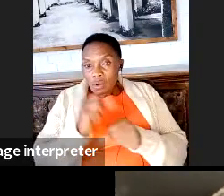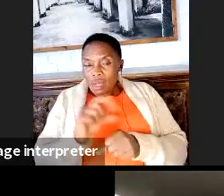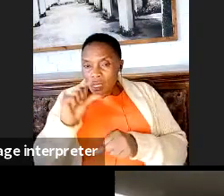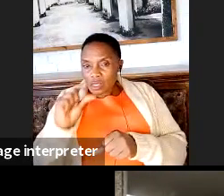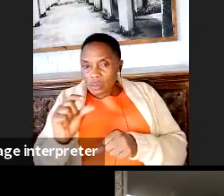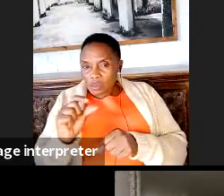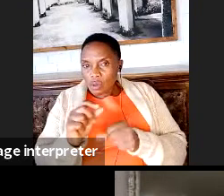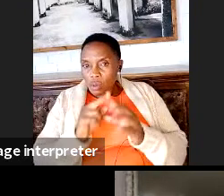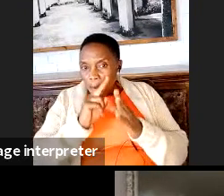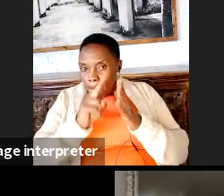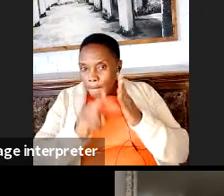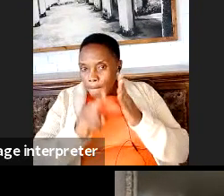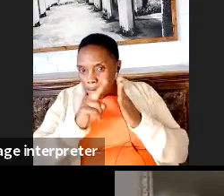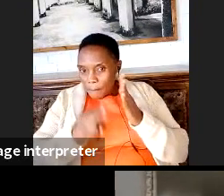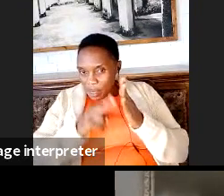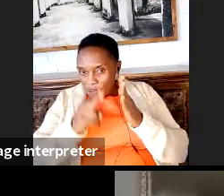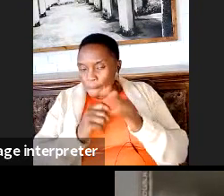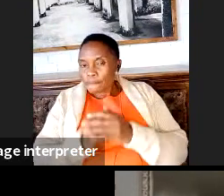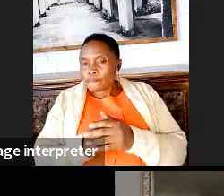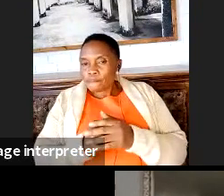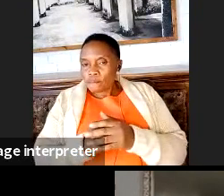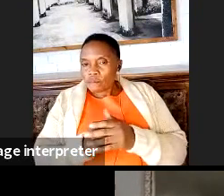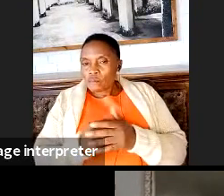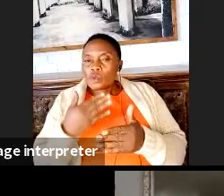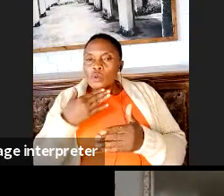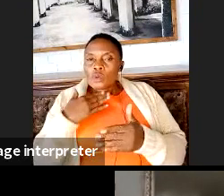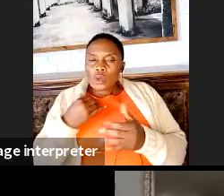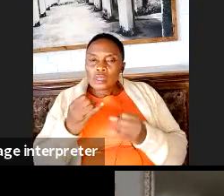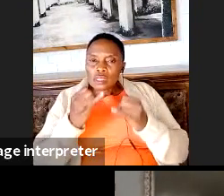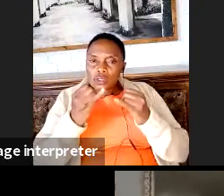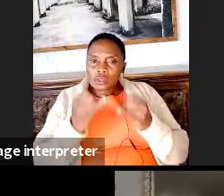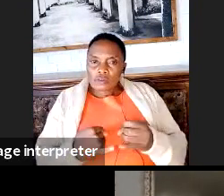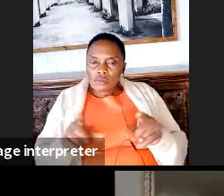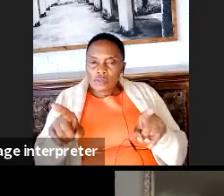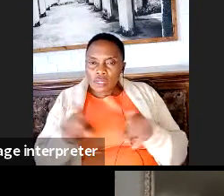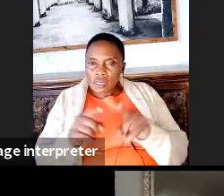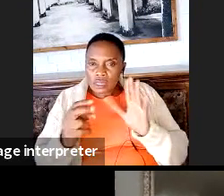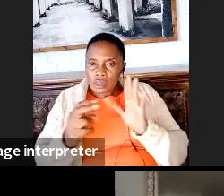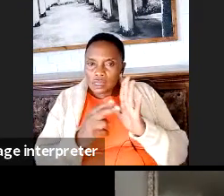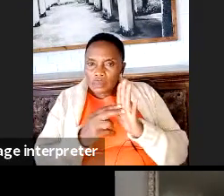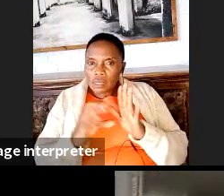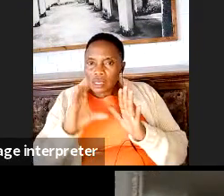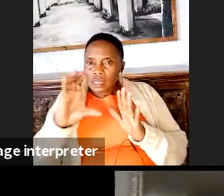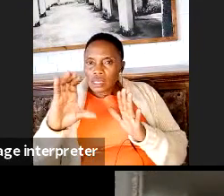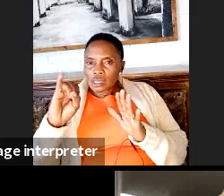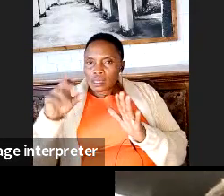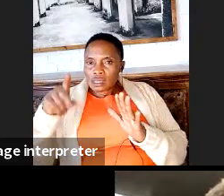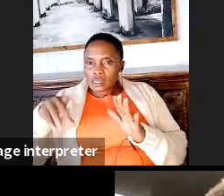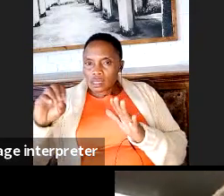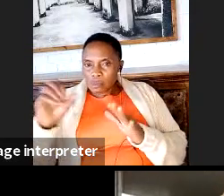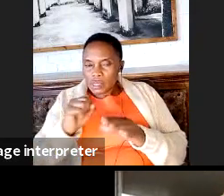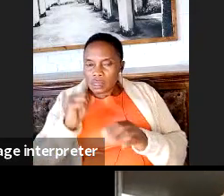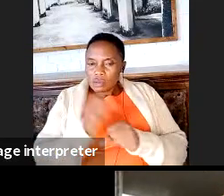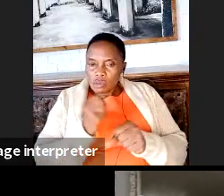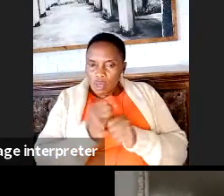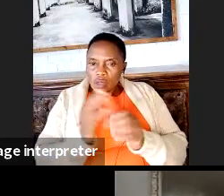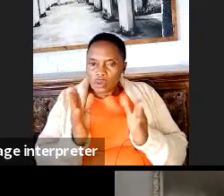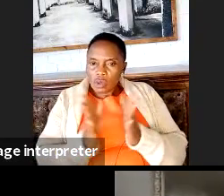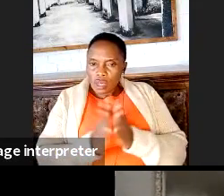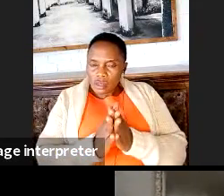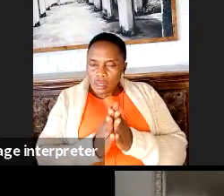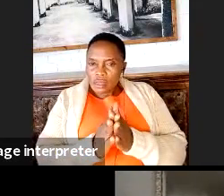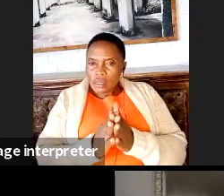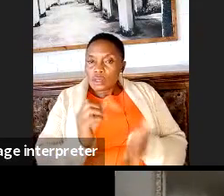with the UPR program, and just what institutions like SPISA, the Collaboration on International ICT Policy, are also doing to